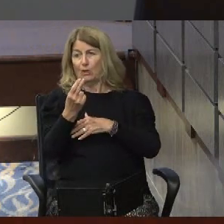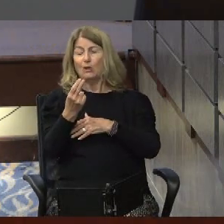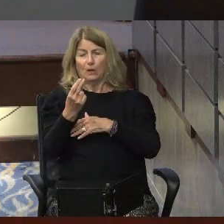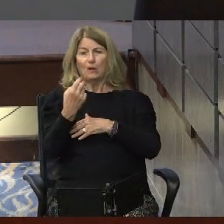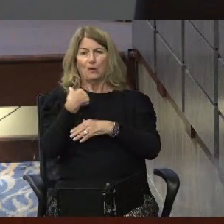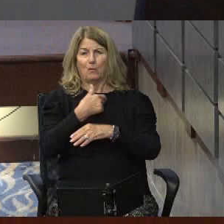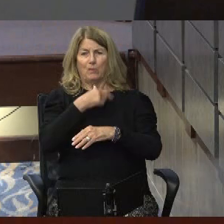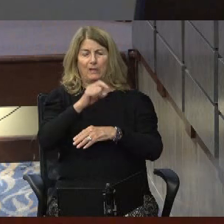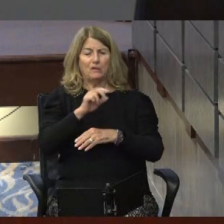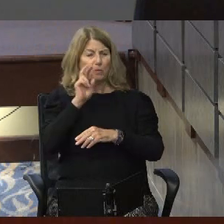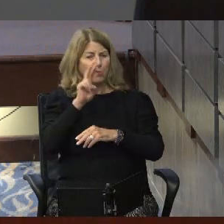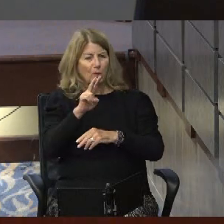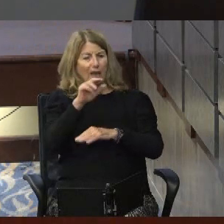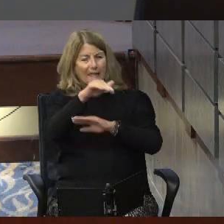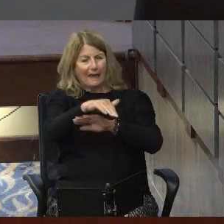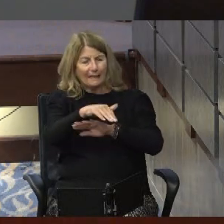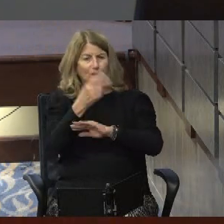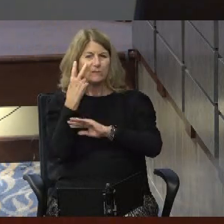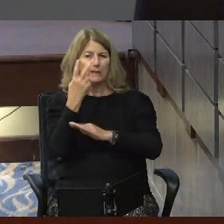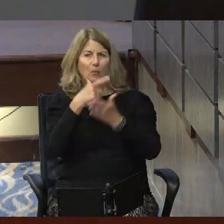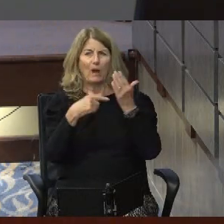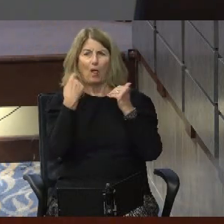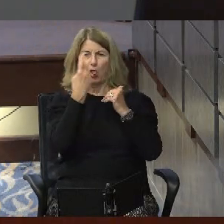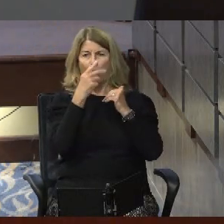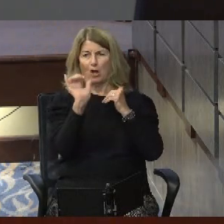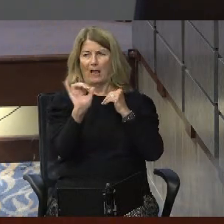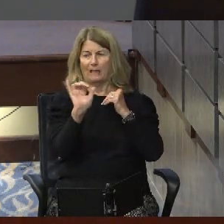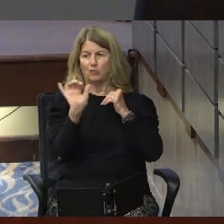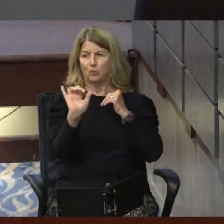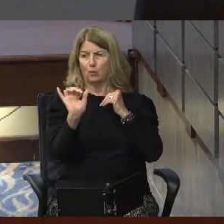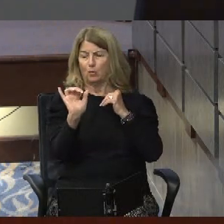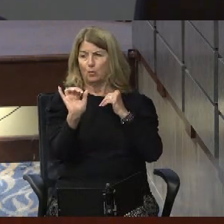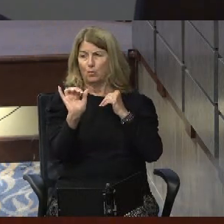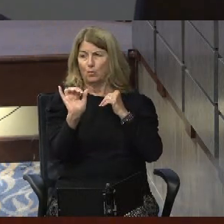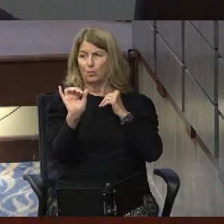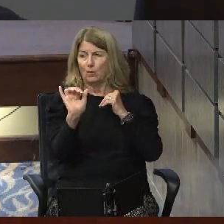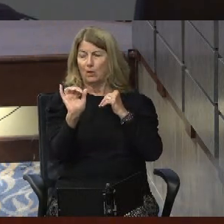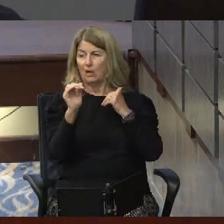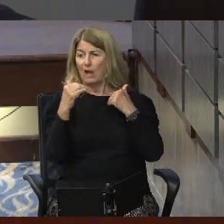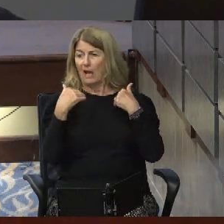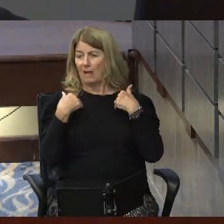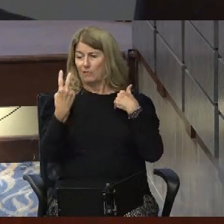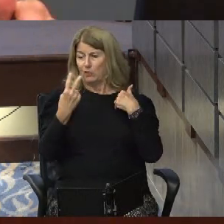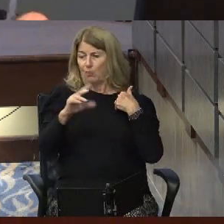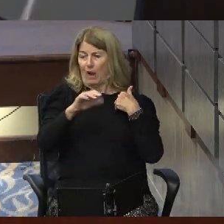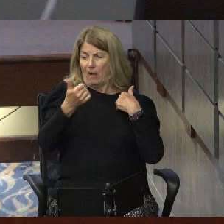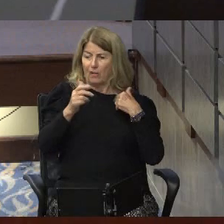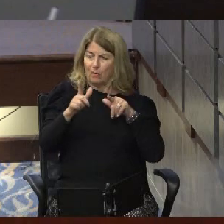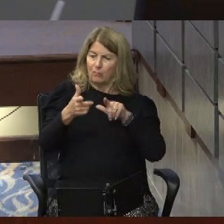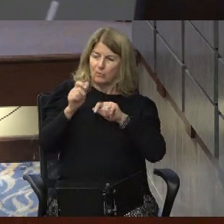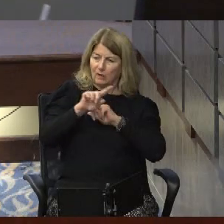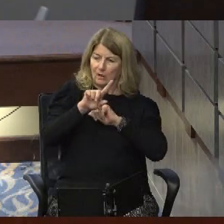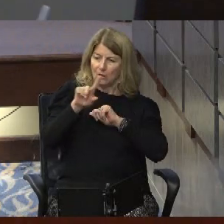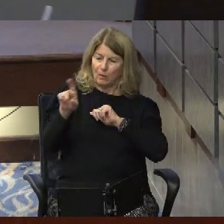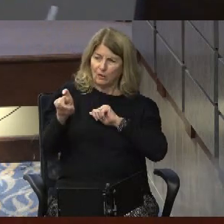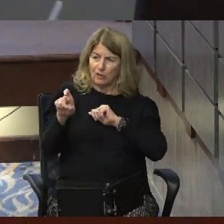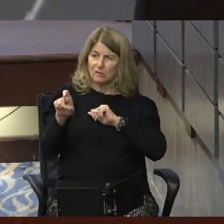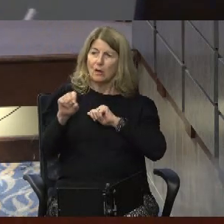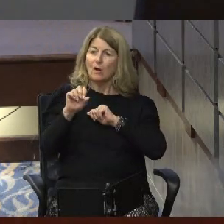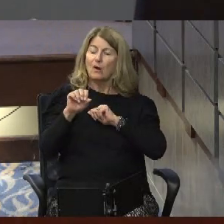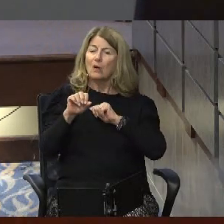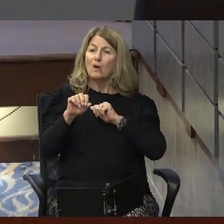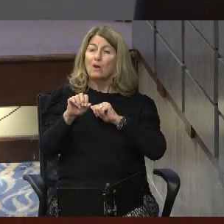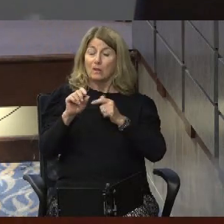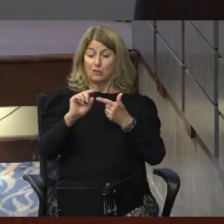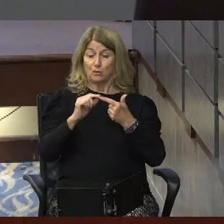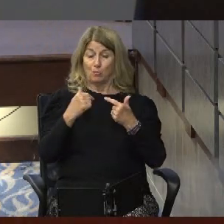what it looks like. Yeah. Wherever that example is. I had 2 other quick questions on it, or observations. To